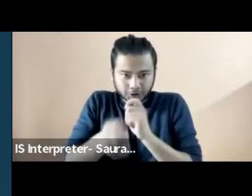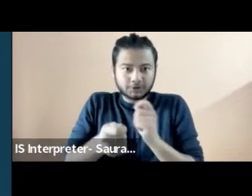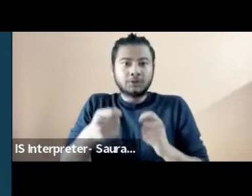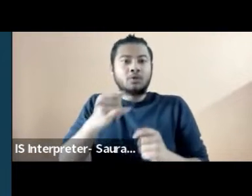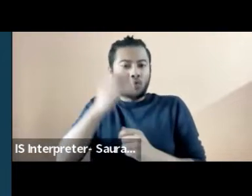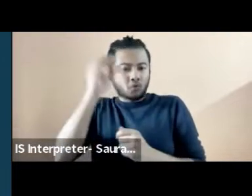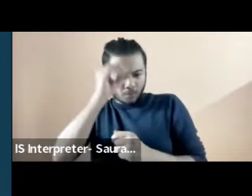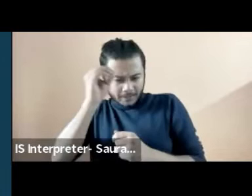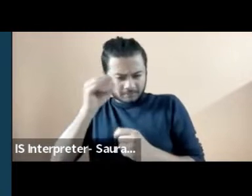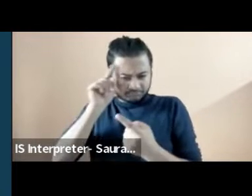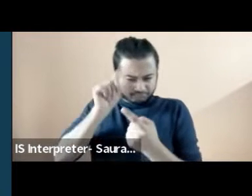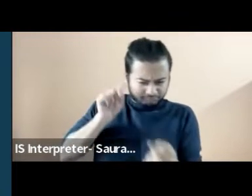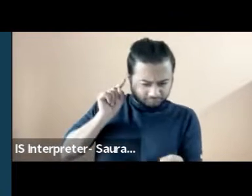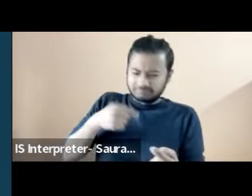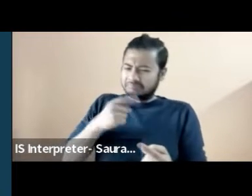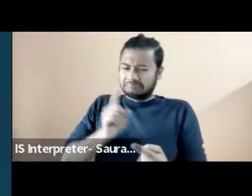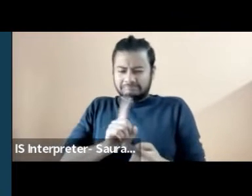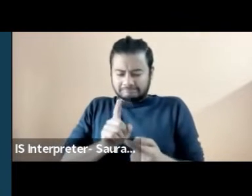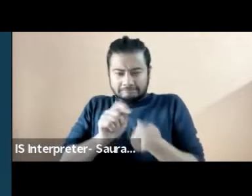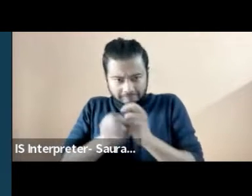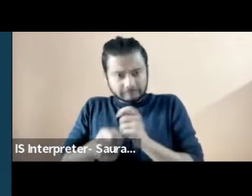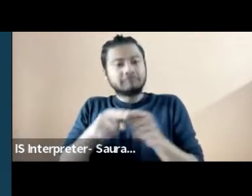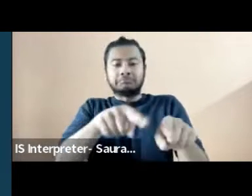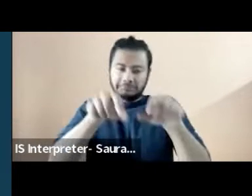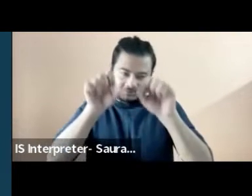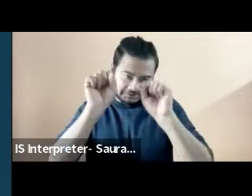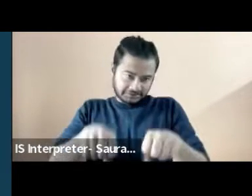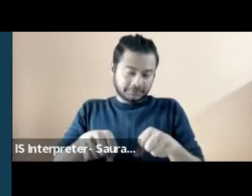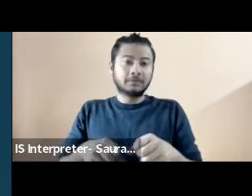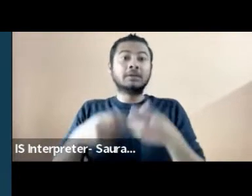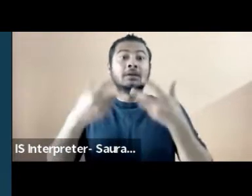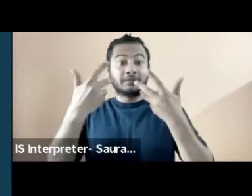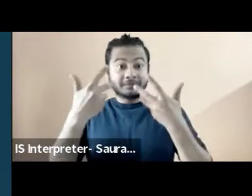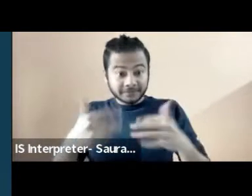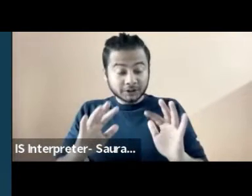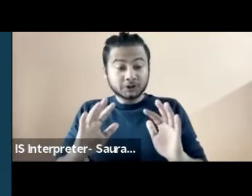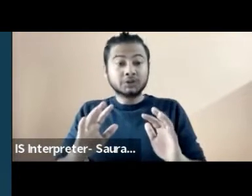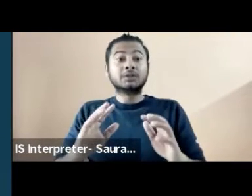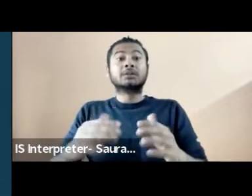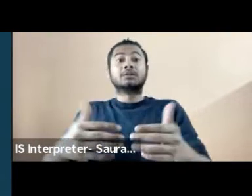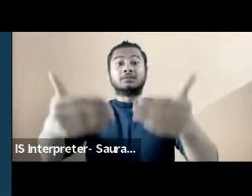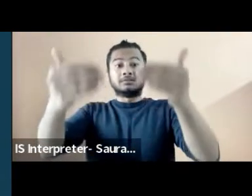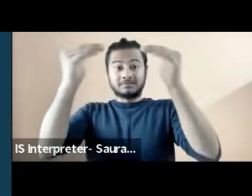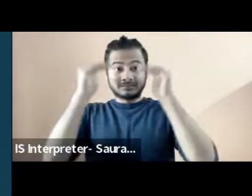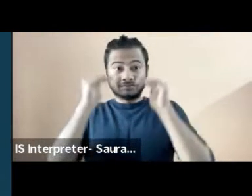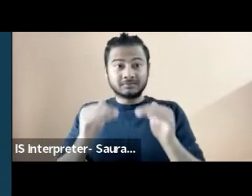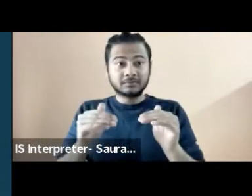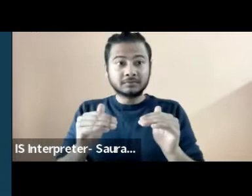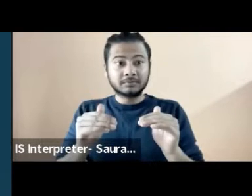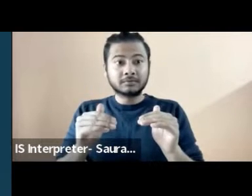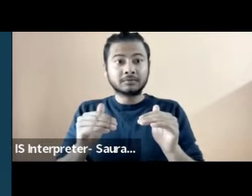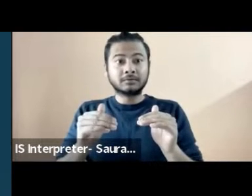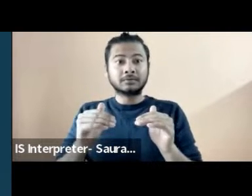comfortable. And then the next process is about creating Sarika, could you